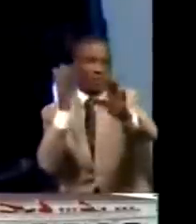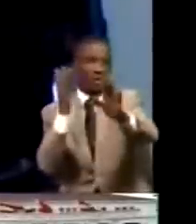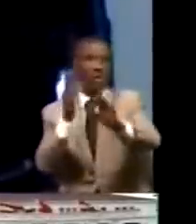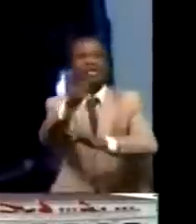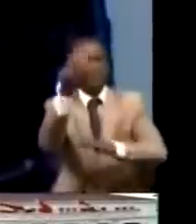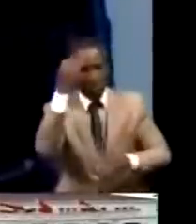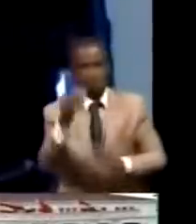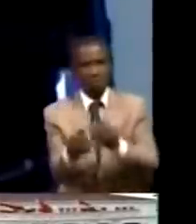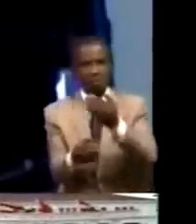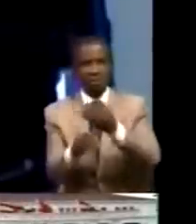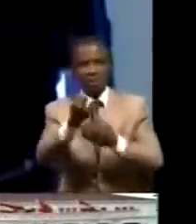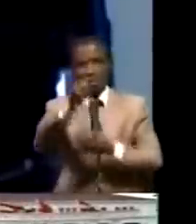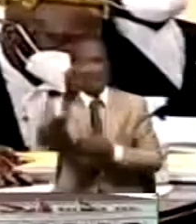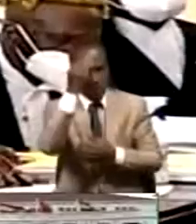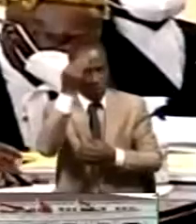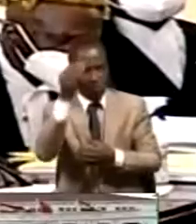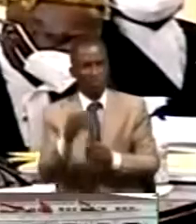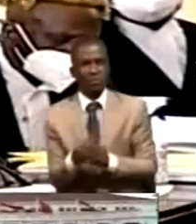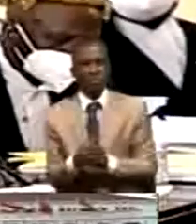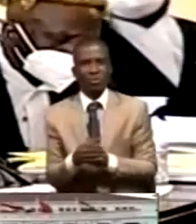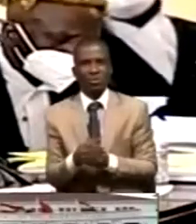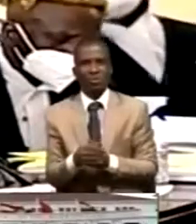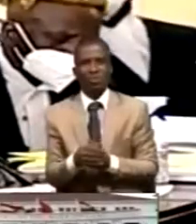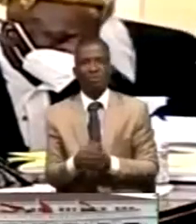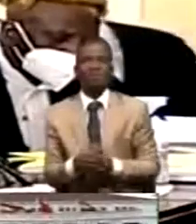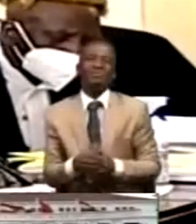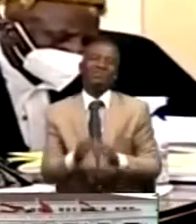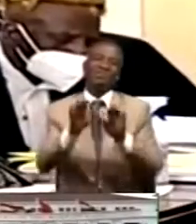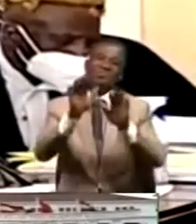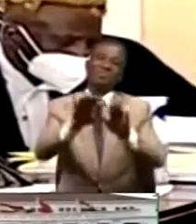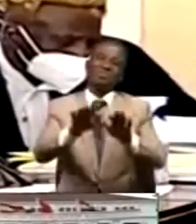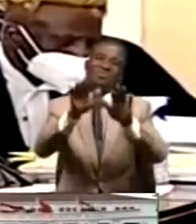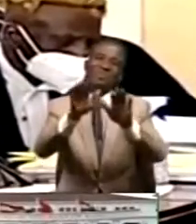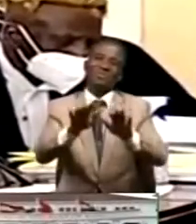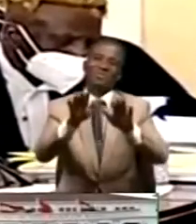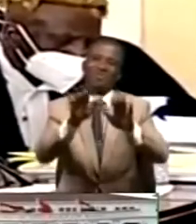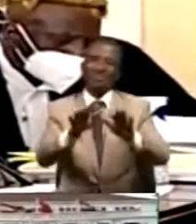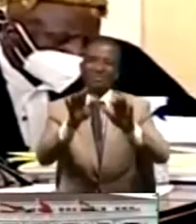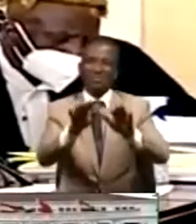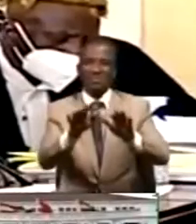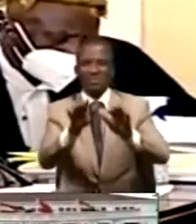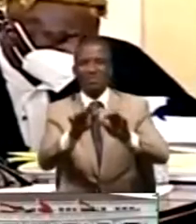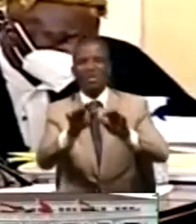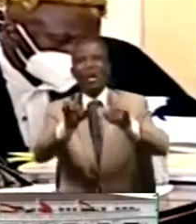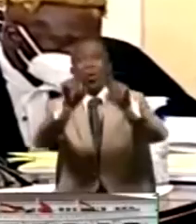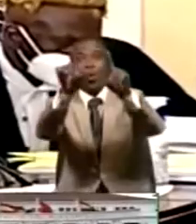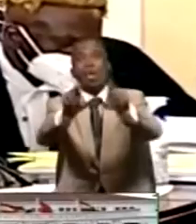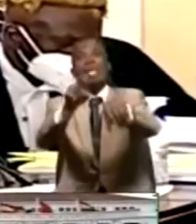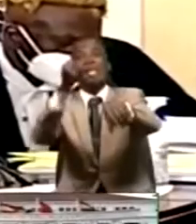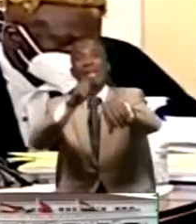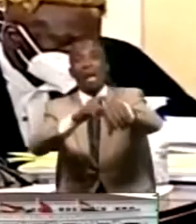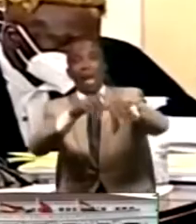knew. You see, I am asking you again that at the time that you